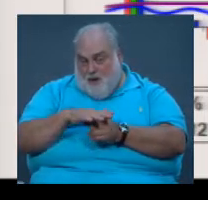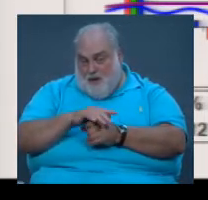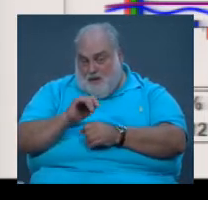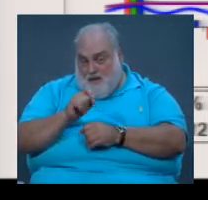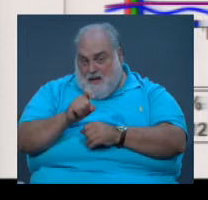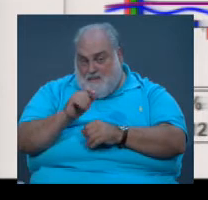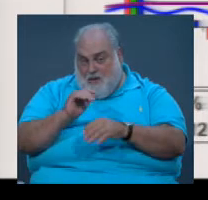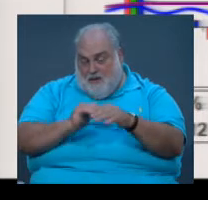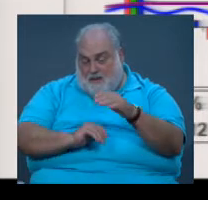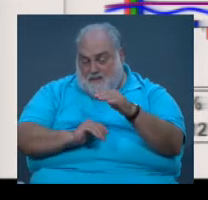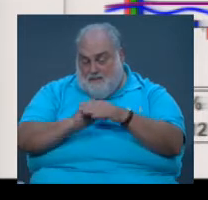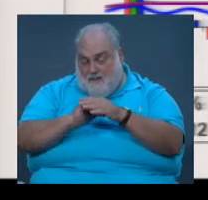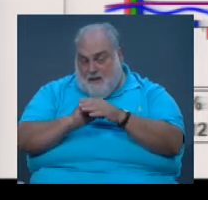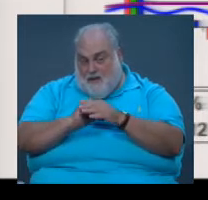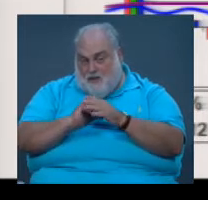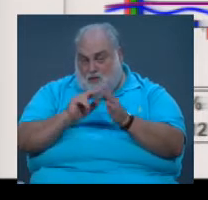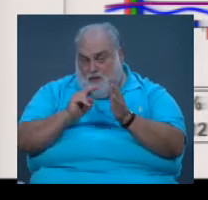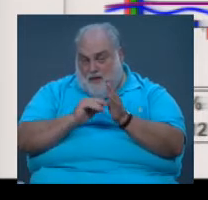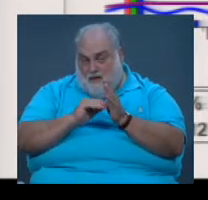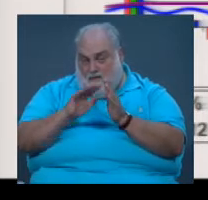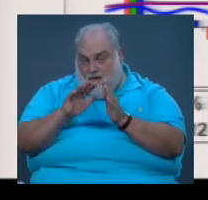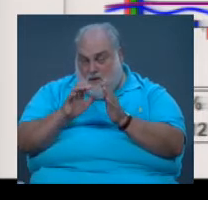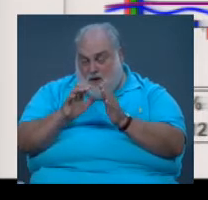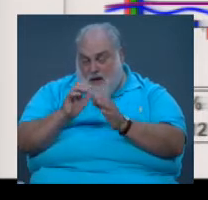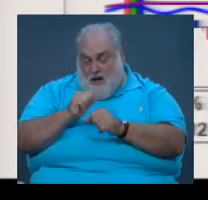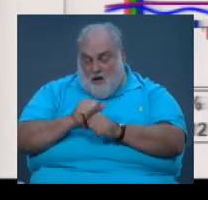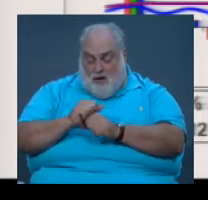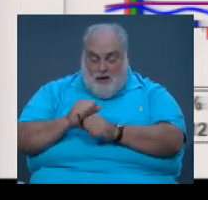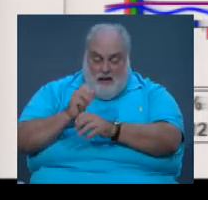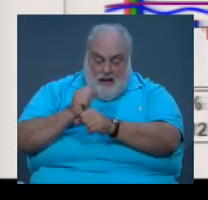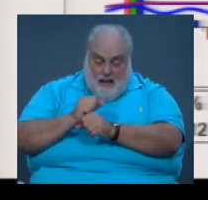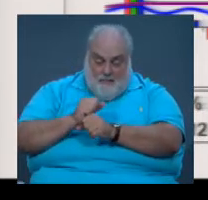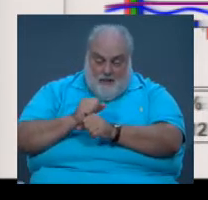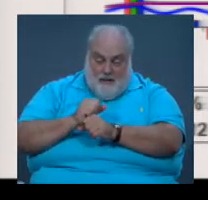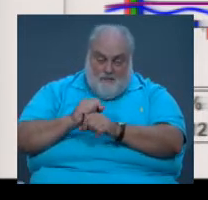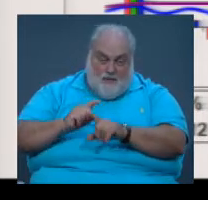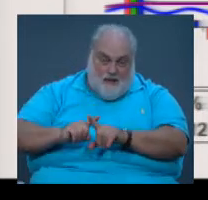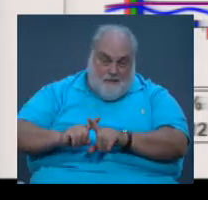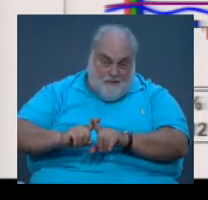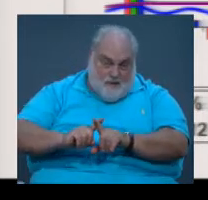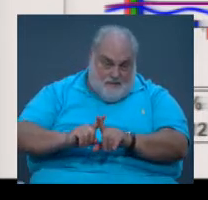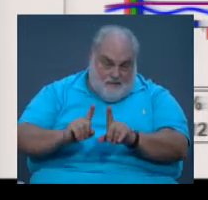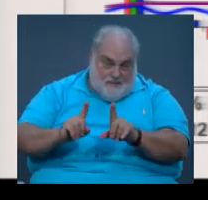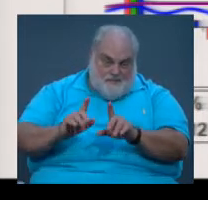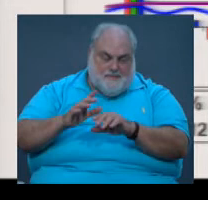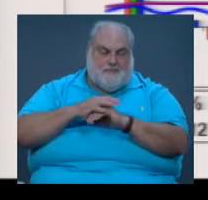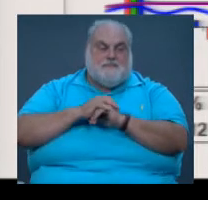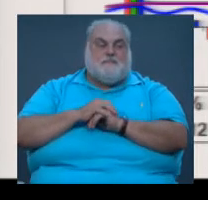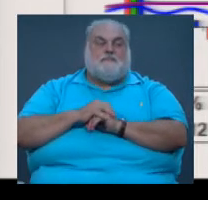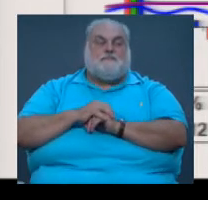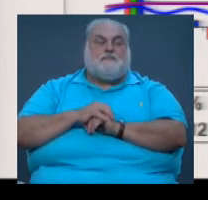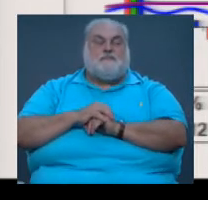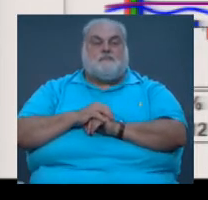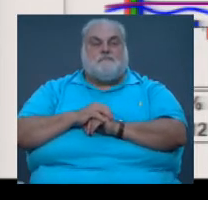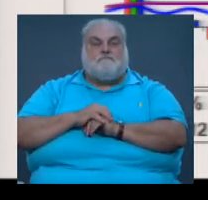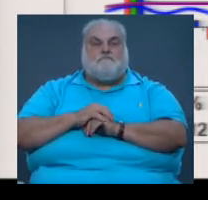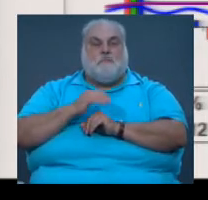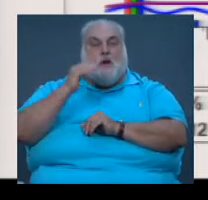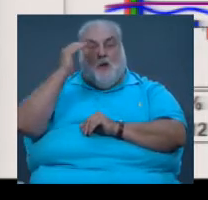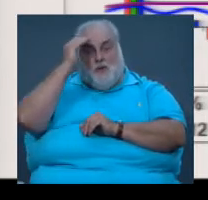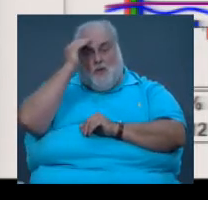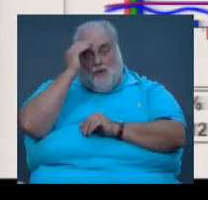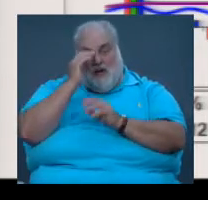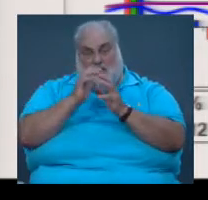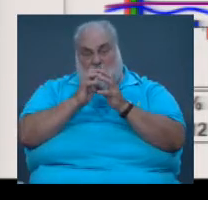it's capped at the first $2,500. I could claim a rebate for the difference. So I know that's a lot of time on